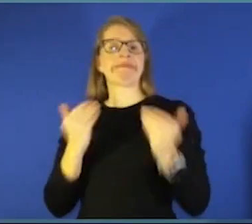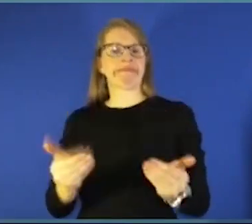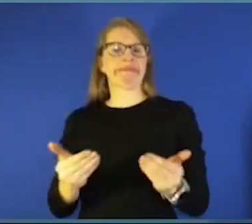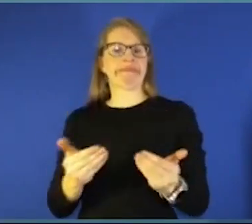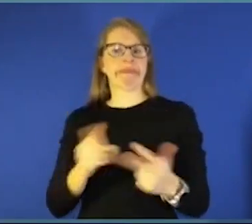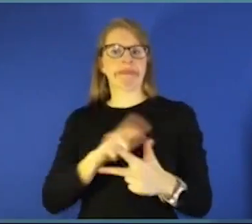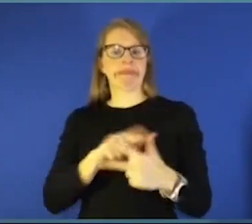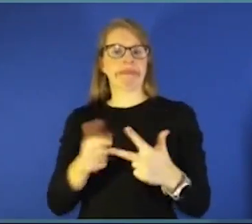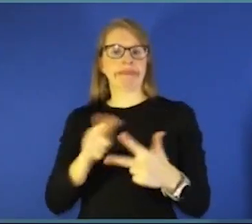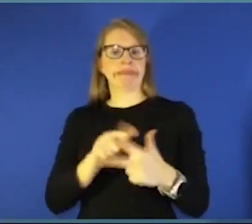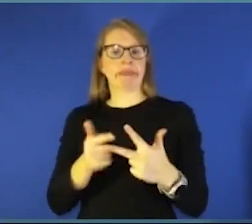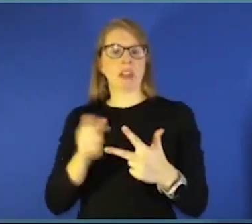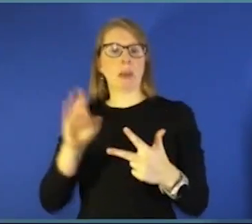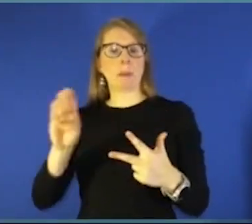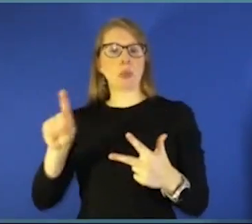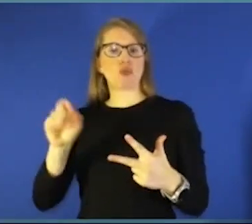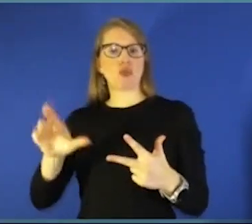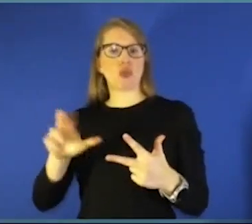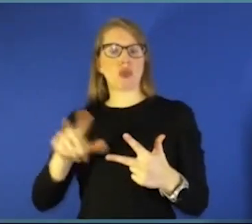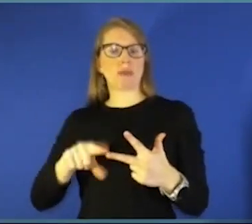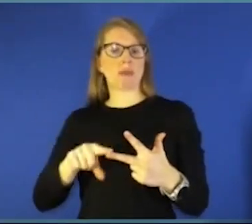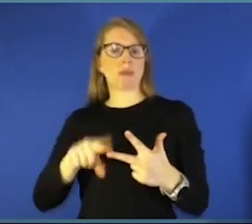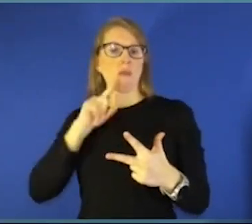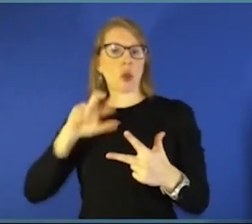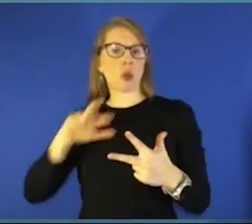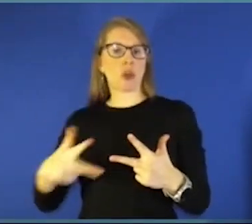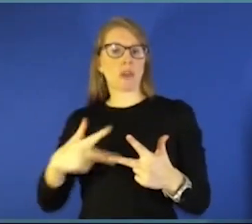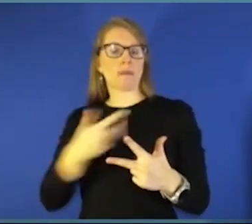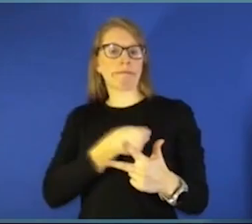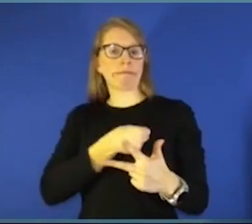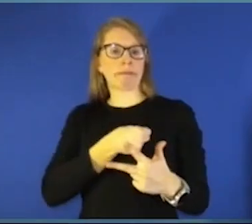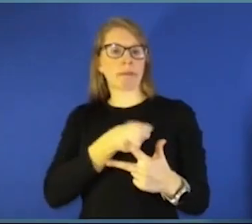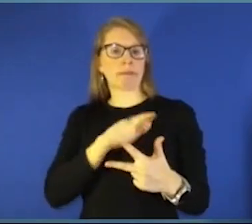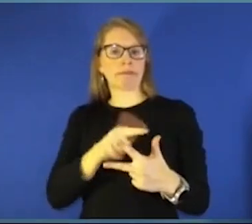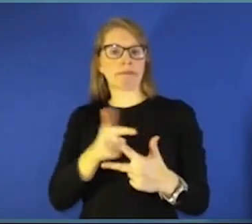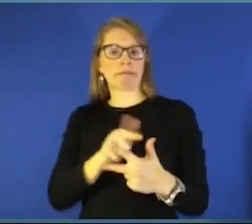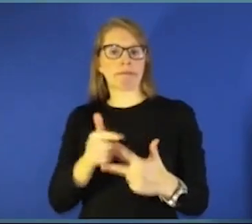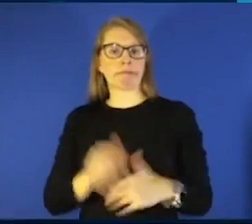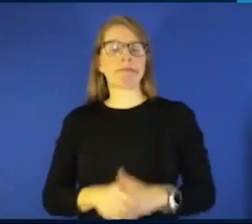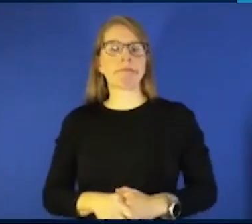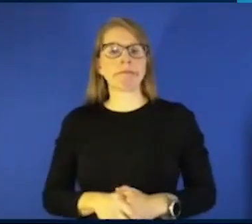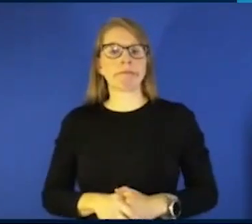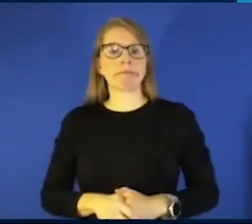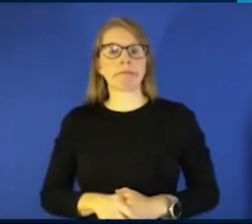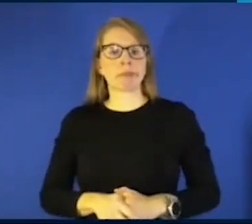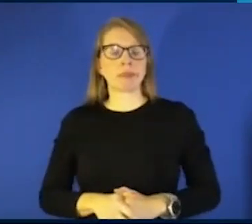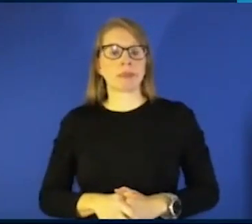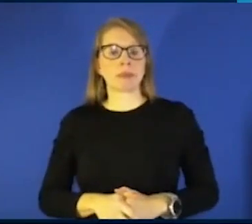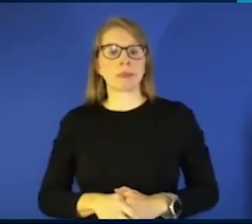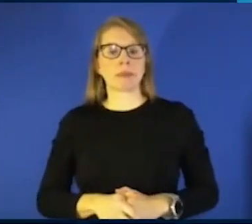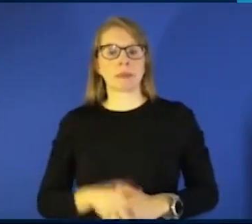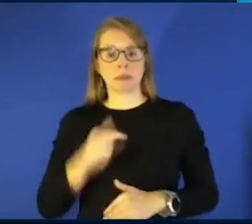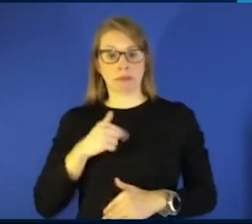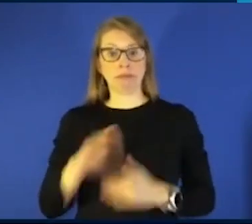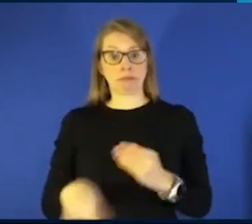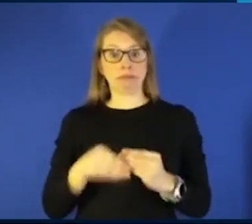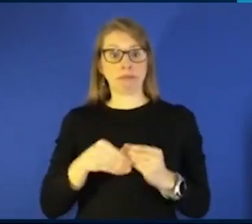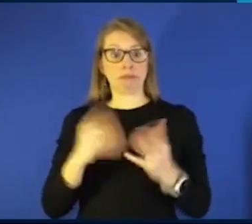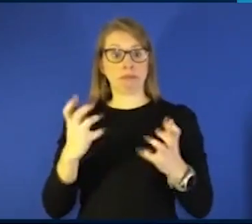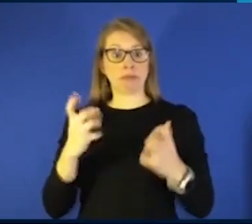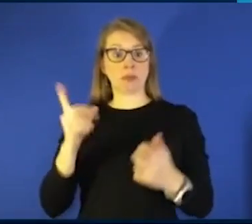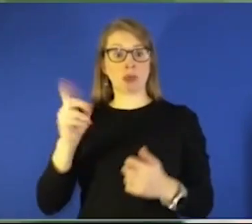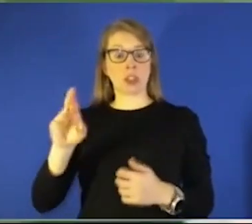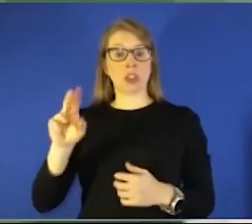your booster vaccine or for that third vaccine, and that counts. I can add to that, Dr.